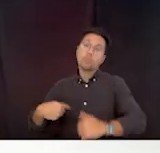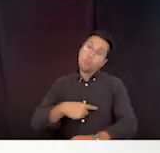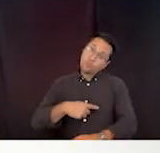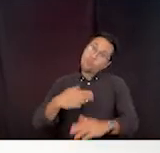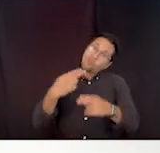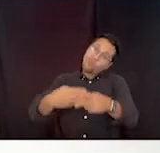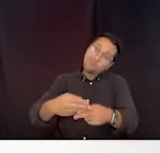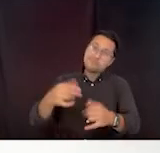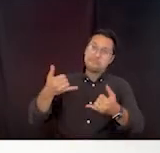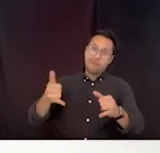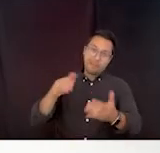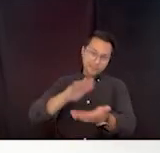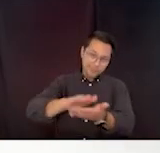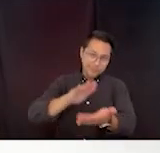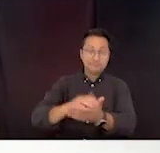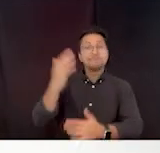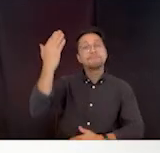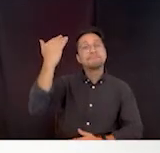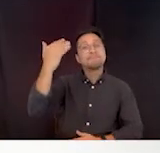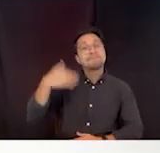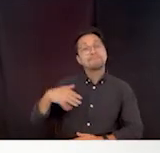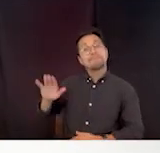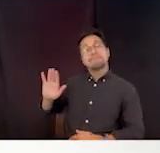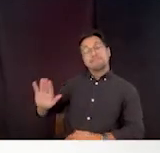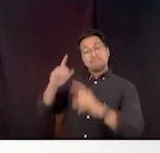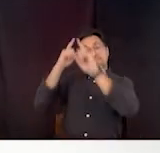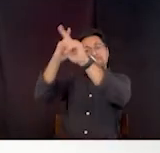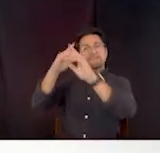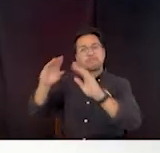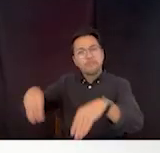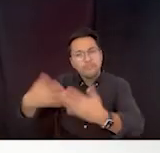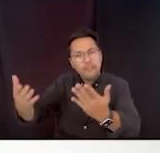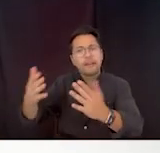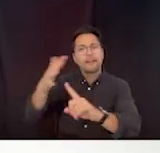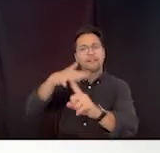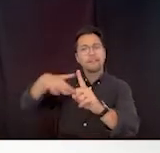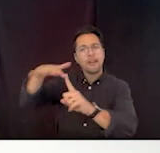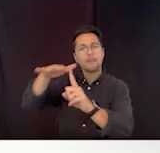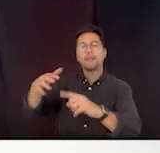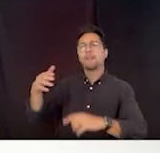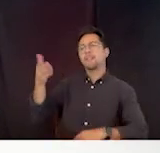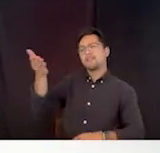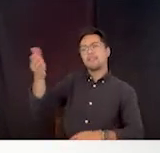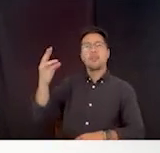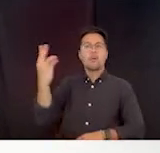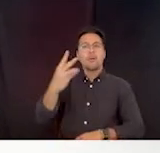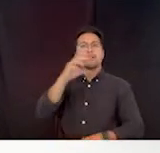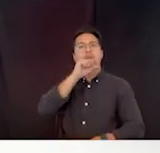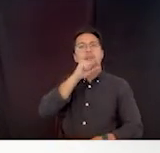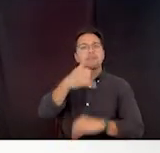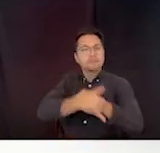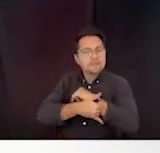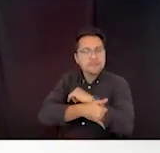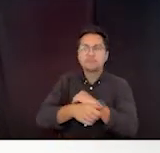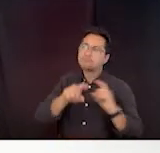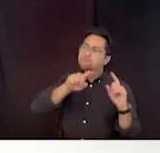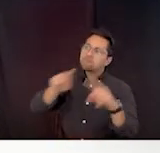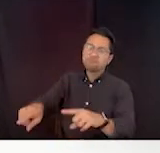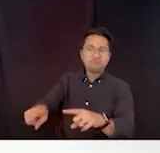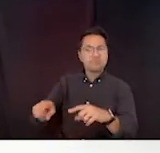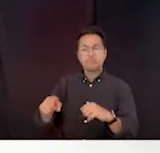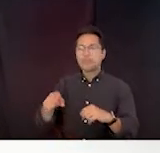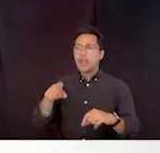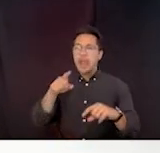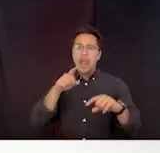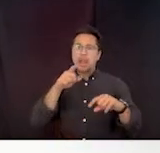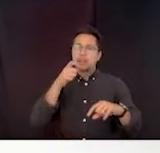play school because our whole goal is just to be able to provide an environment for the kids in West Orange County where they can come where they're not able to be supported